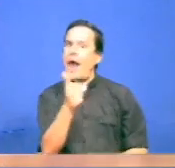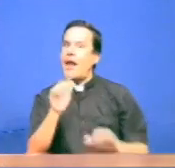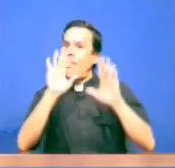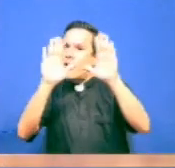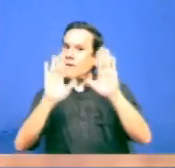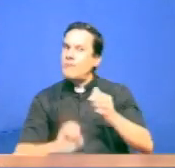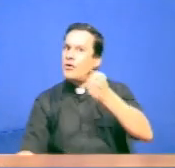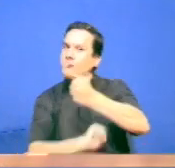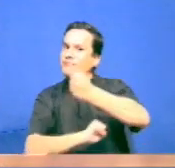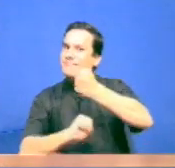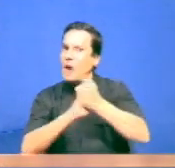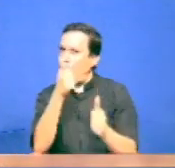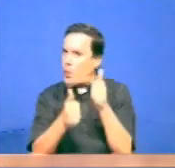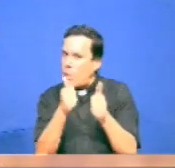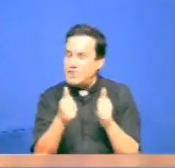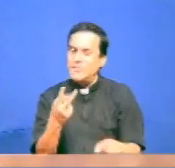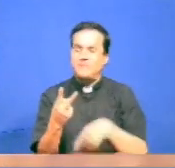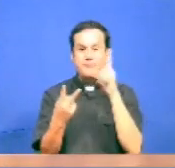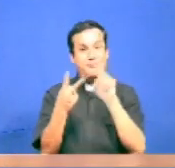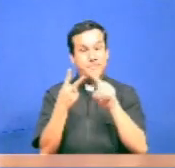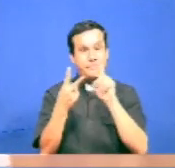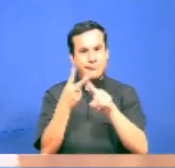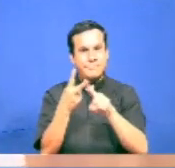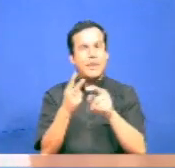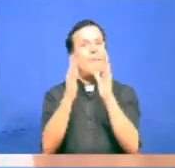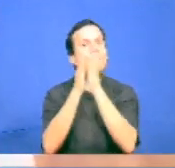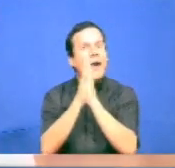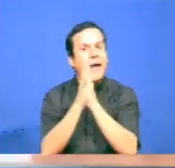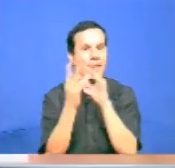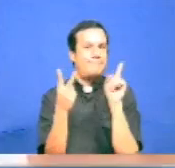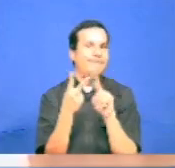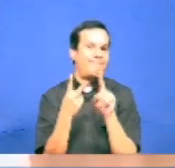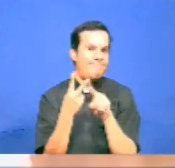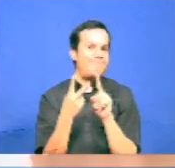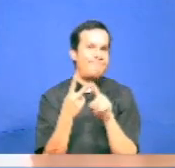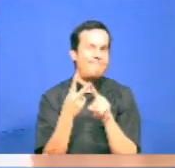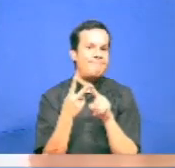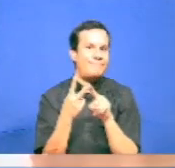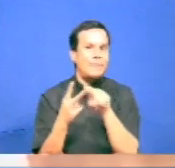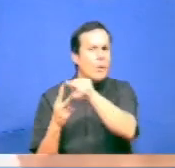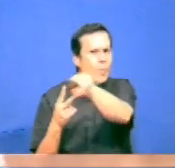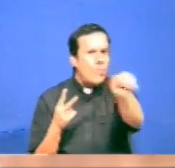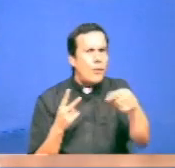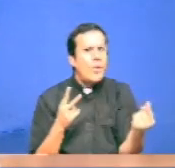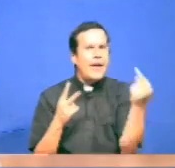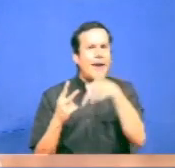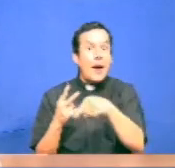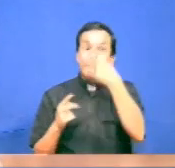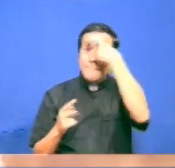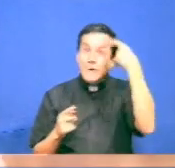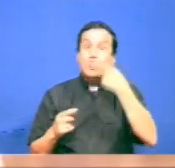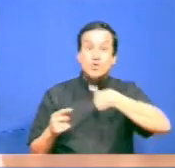this matter is our common prayer. We are here because we believe in prayer. Christ believed in